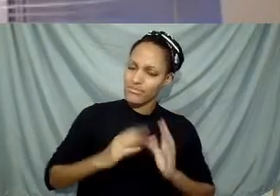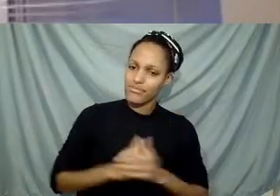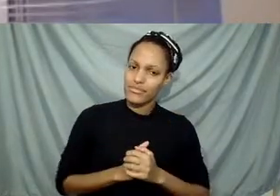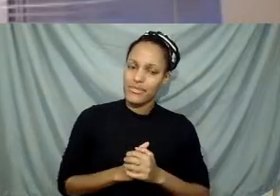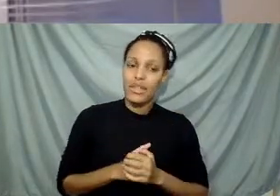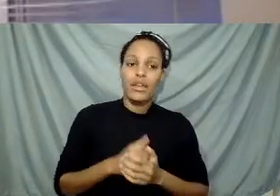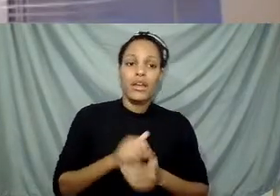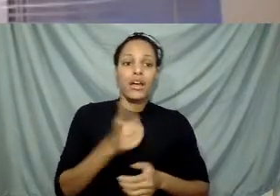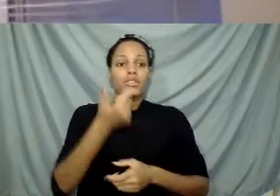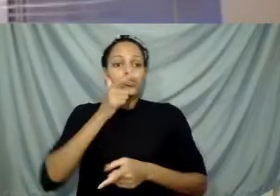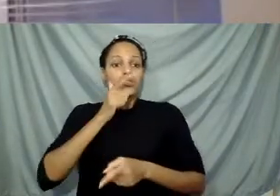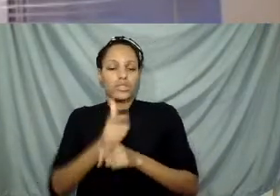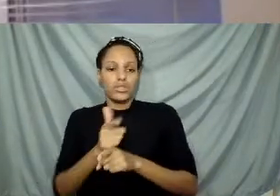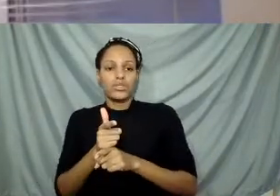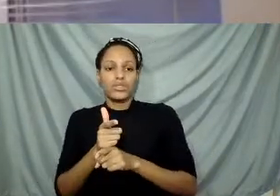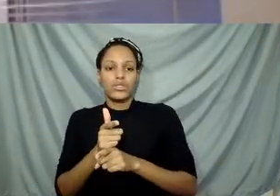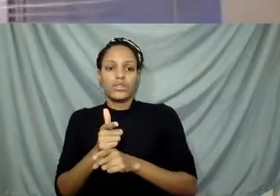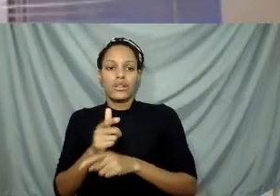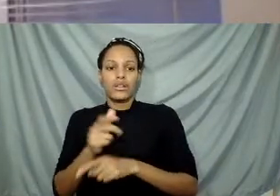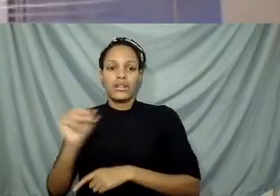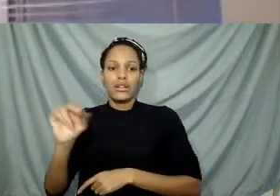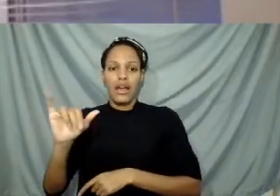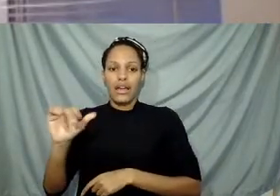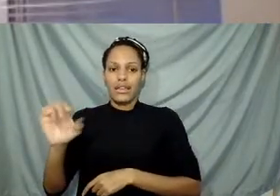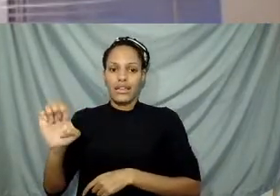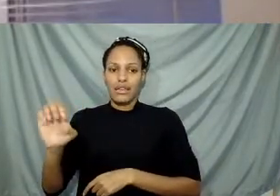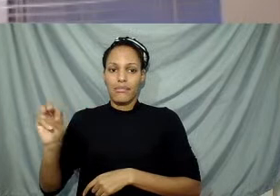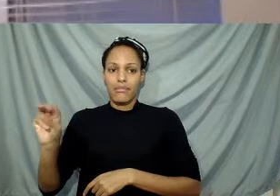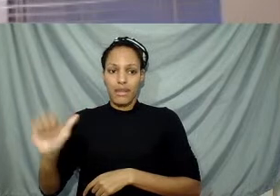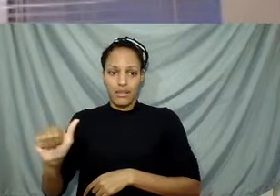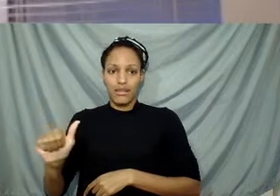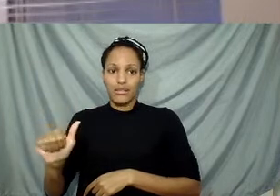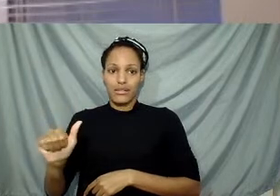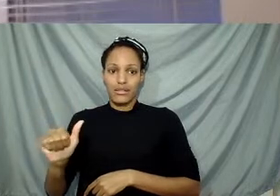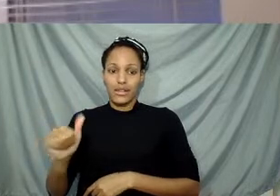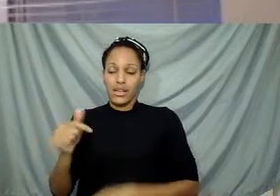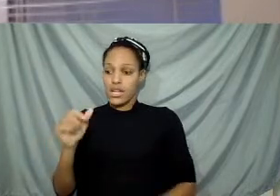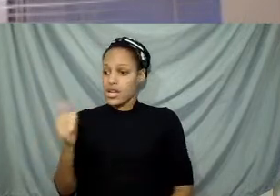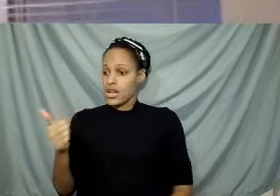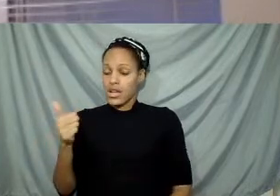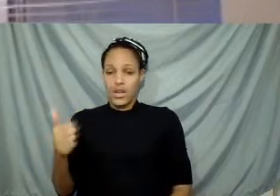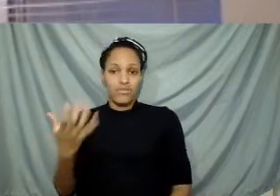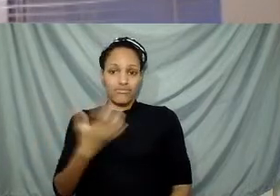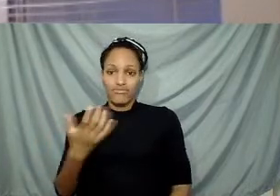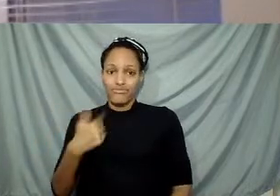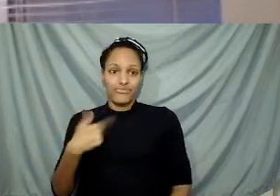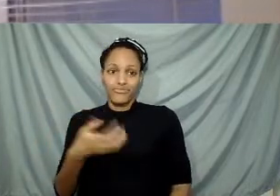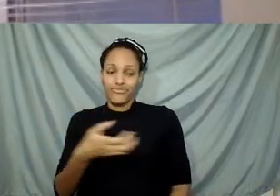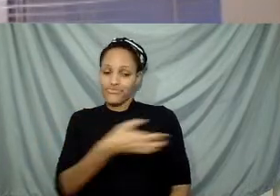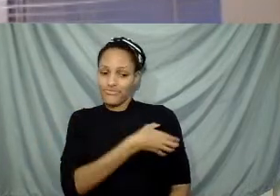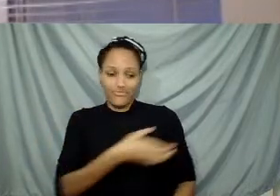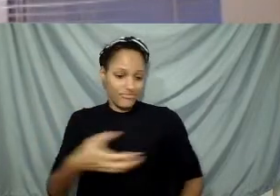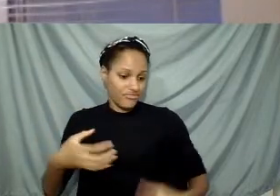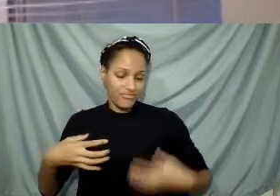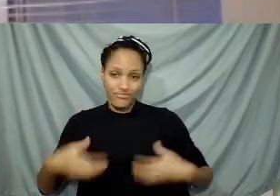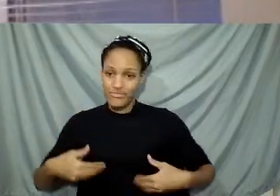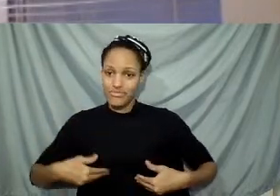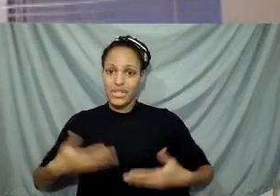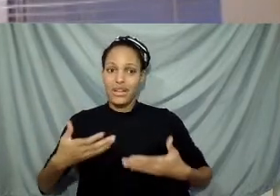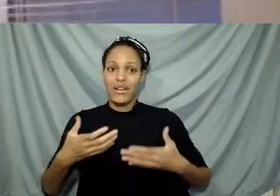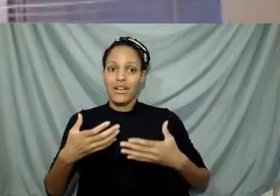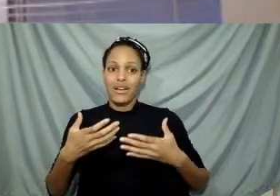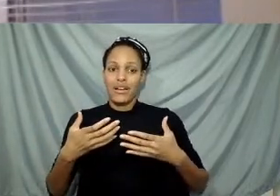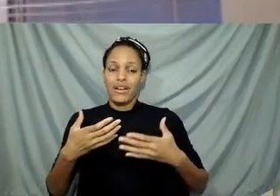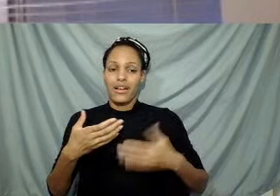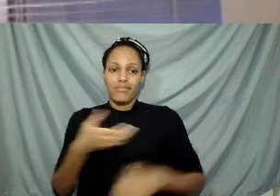Denise Naima Jeff, she was another force of nature. She was a costume designer,